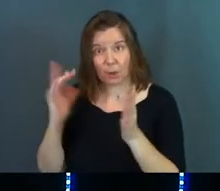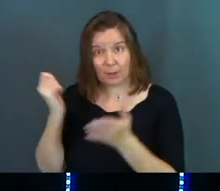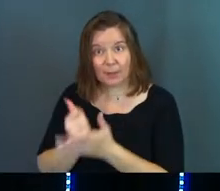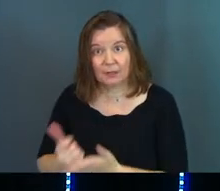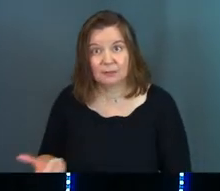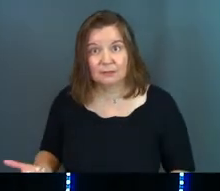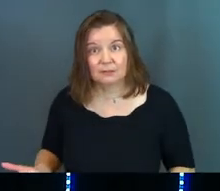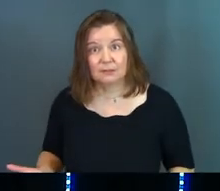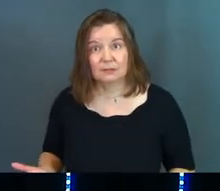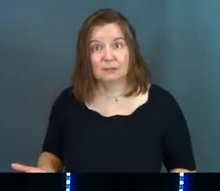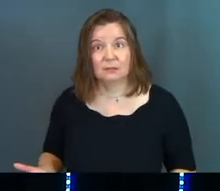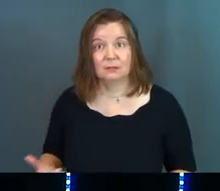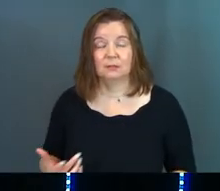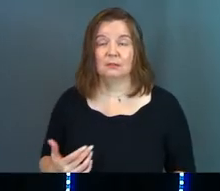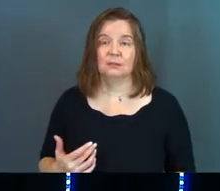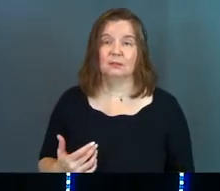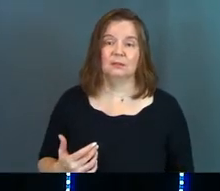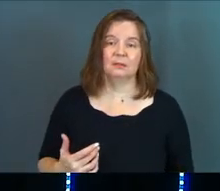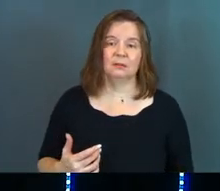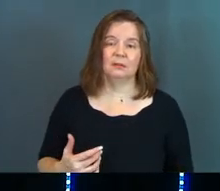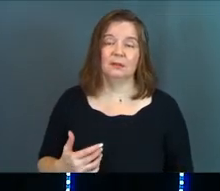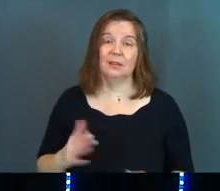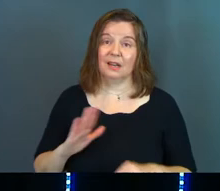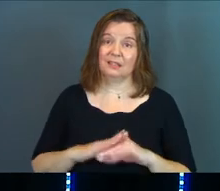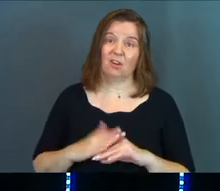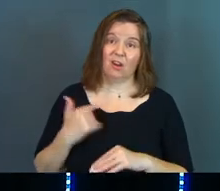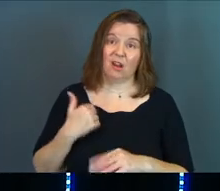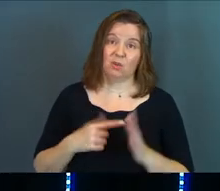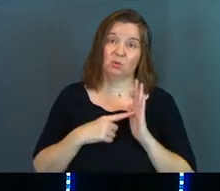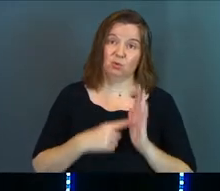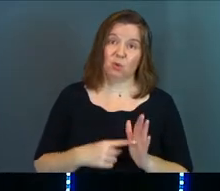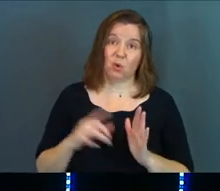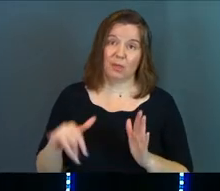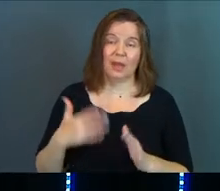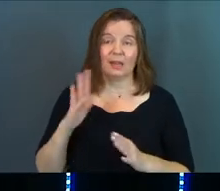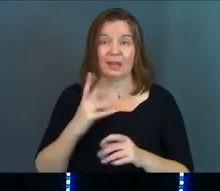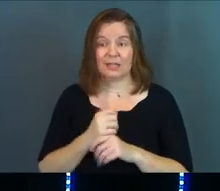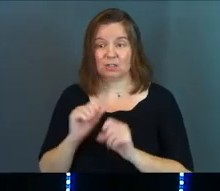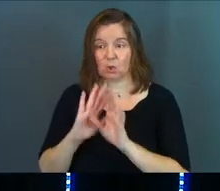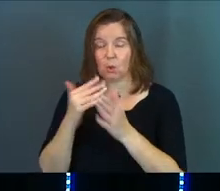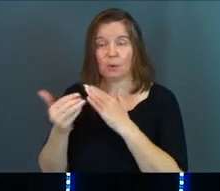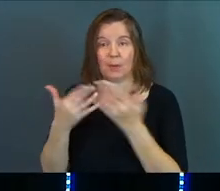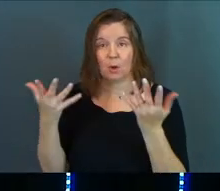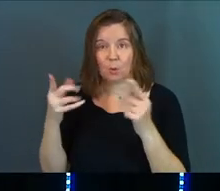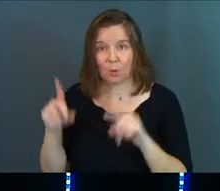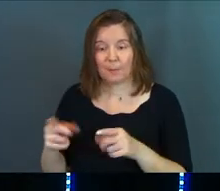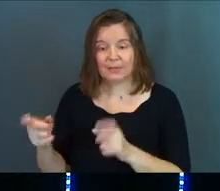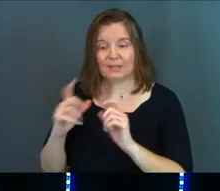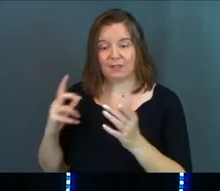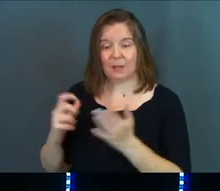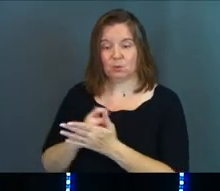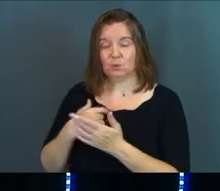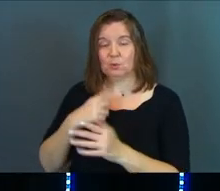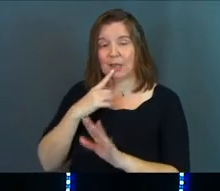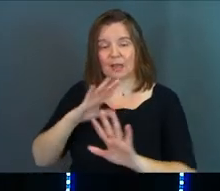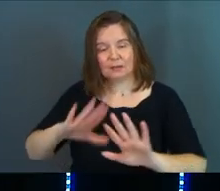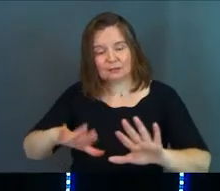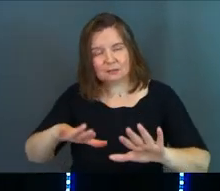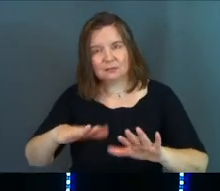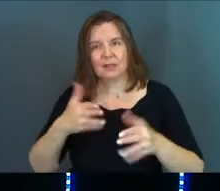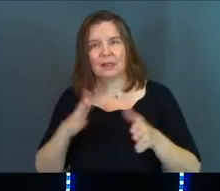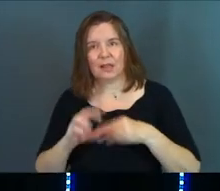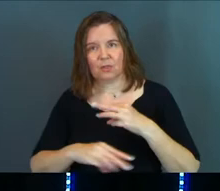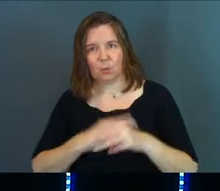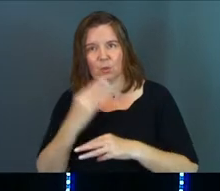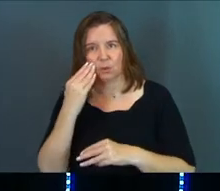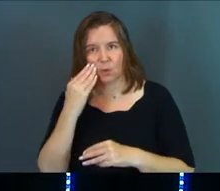amen? And it's on us to show that. God gets his glory no matter what, but he's given us an opportunity to say, hey, let